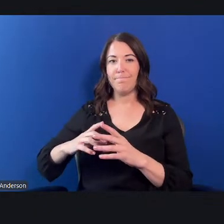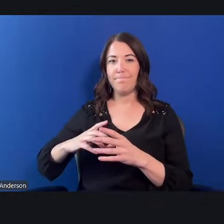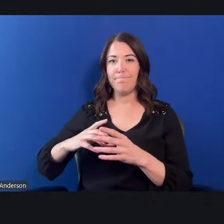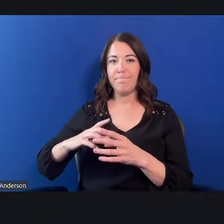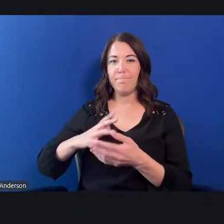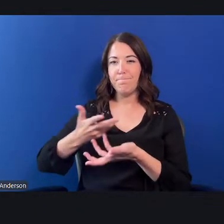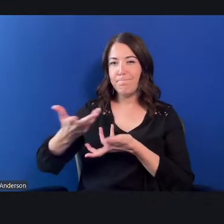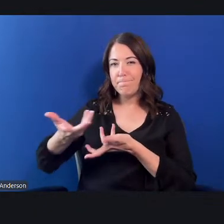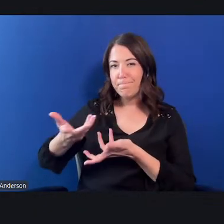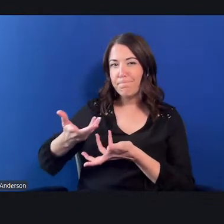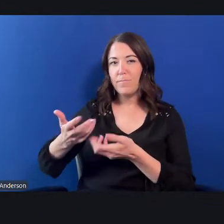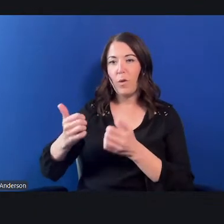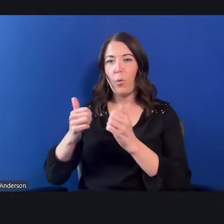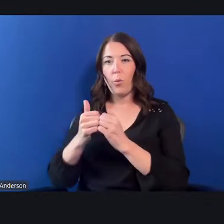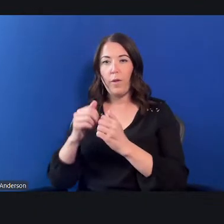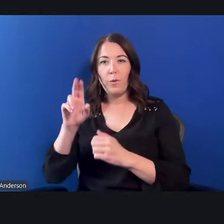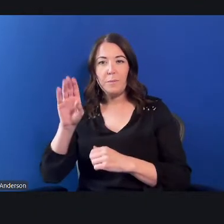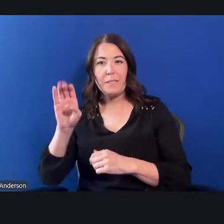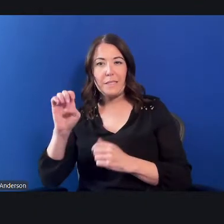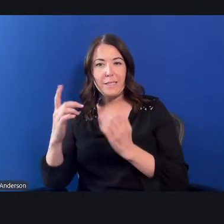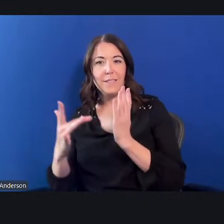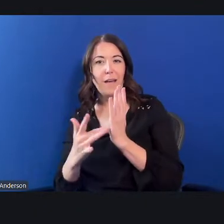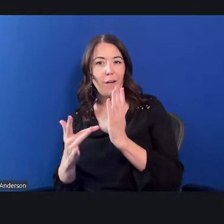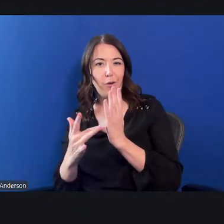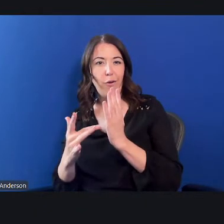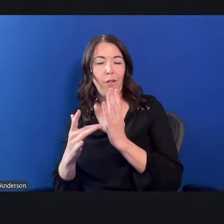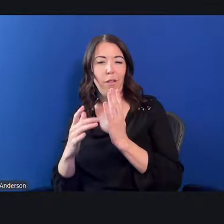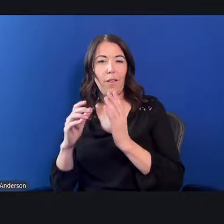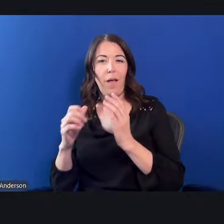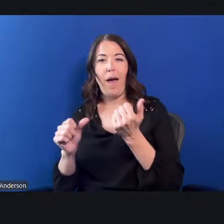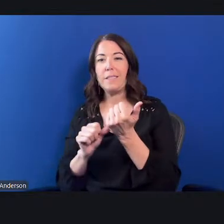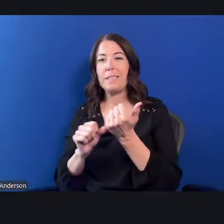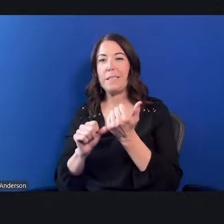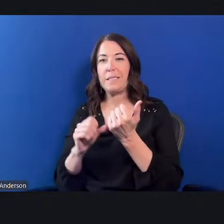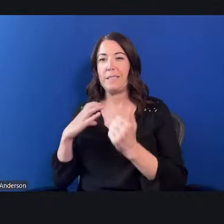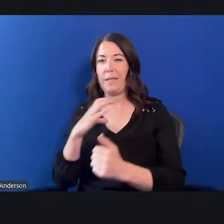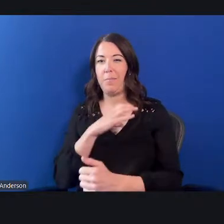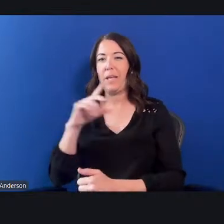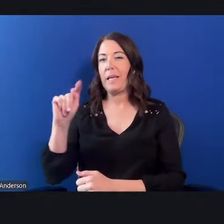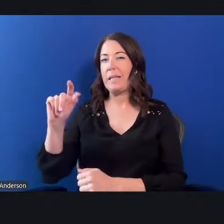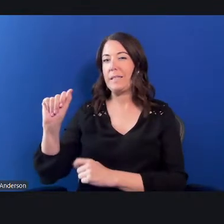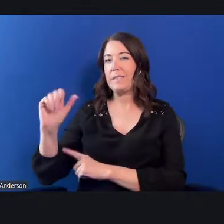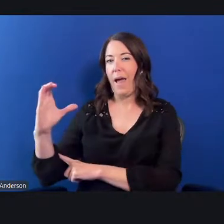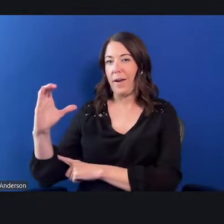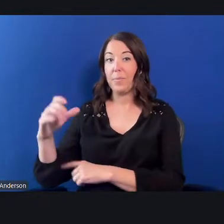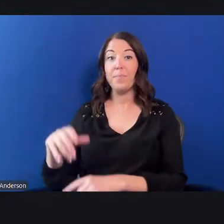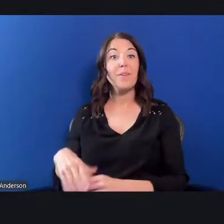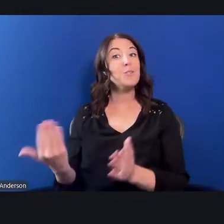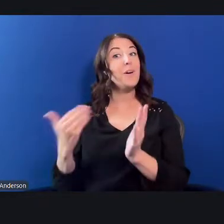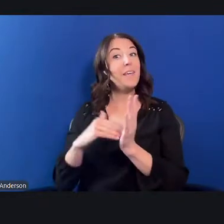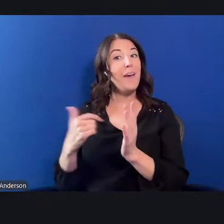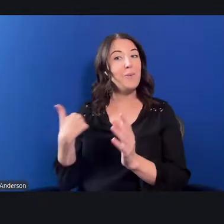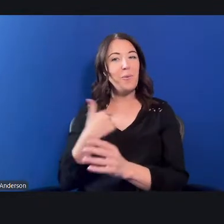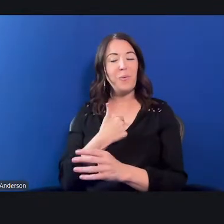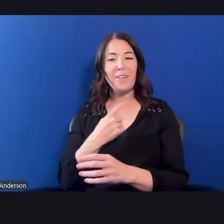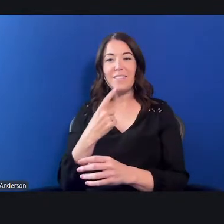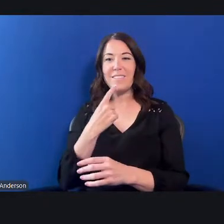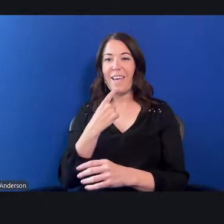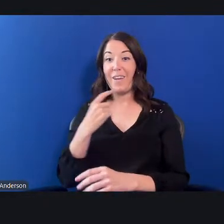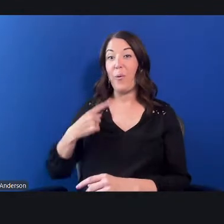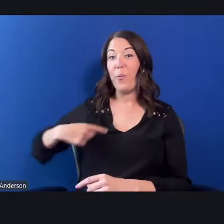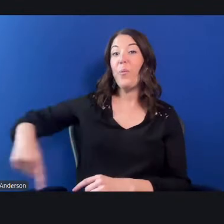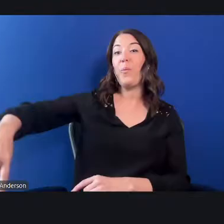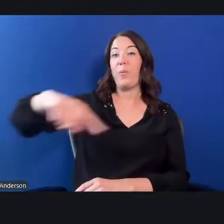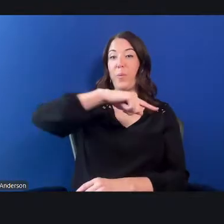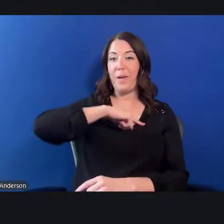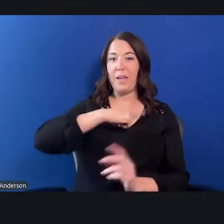the USBE's Technical Assistance Committee. So again, we see the word we, where we come together and we're